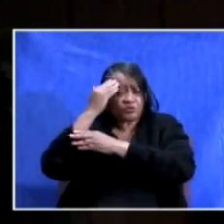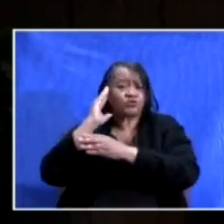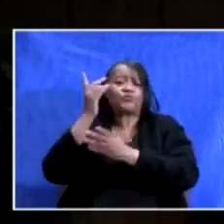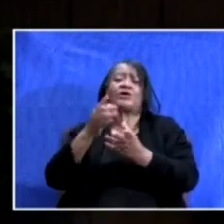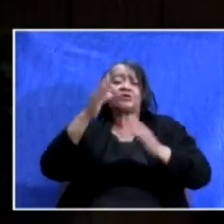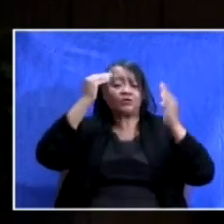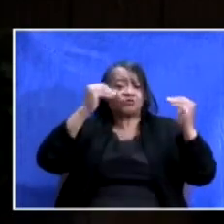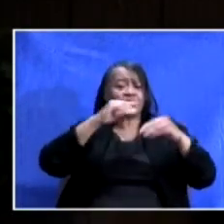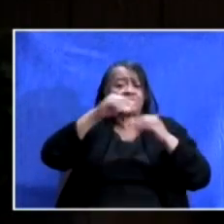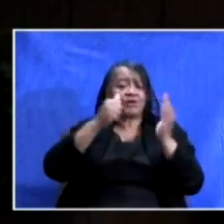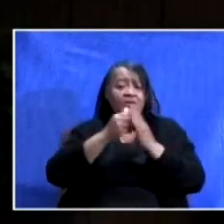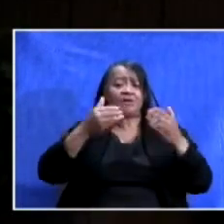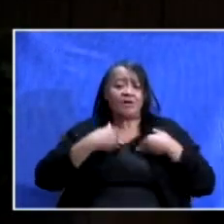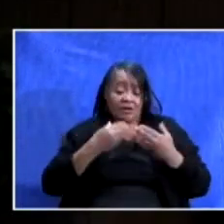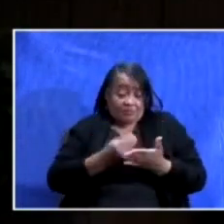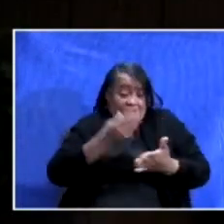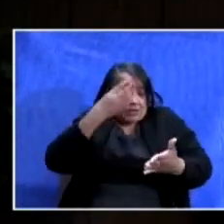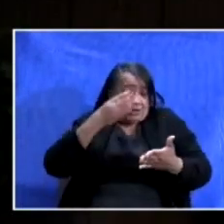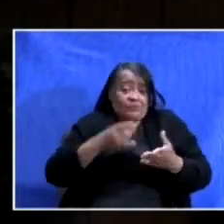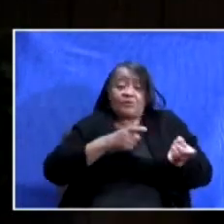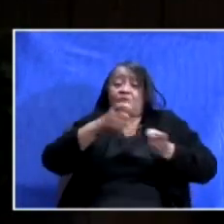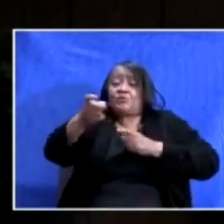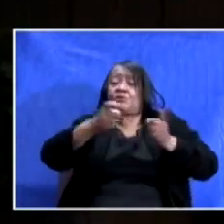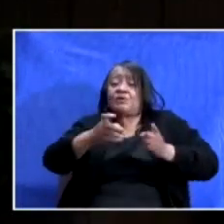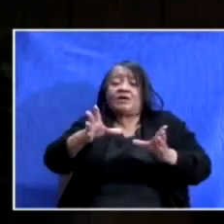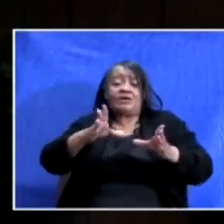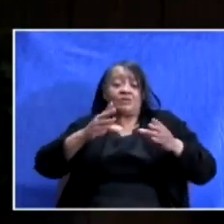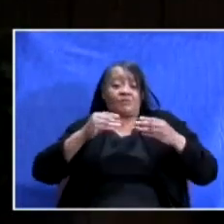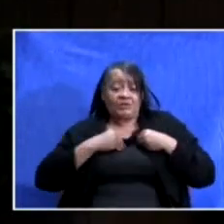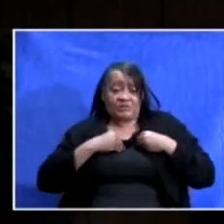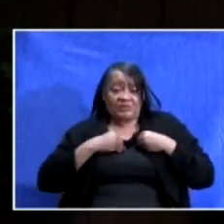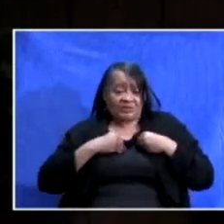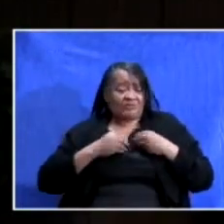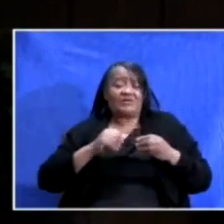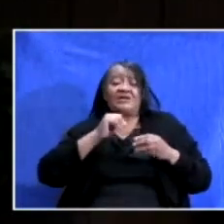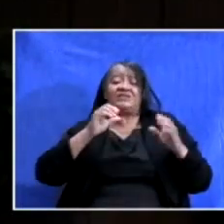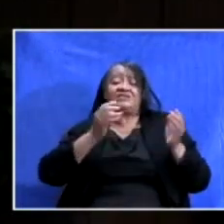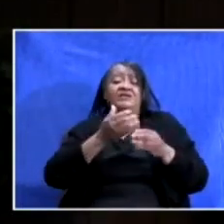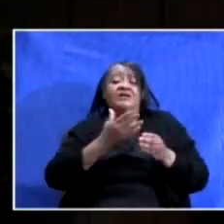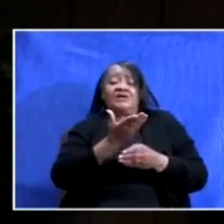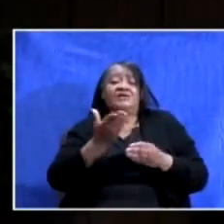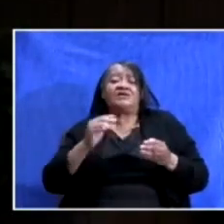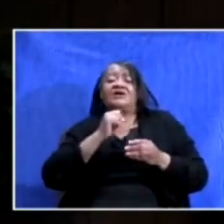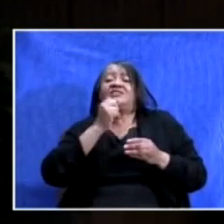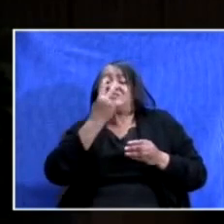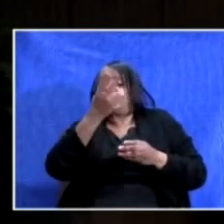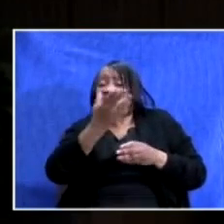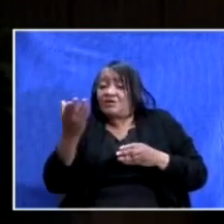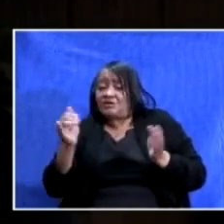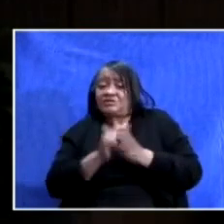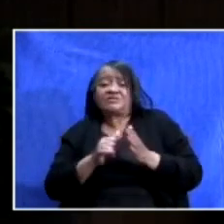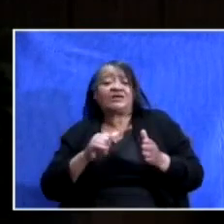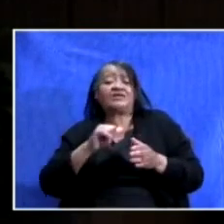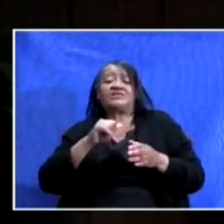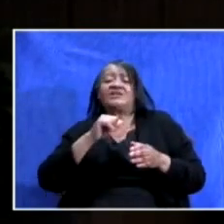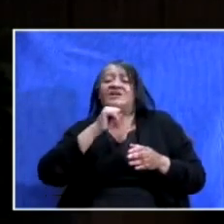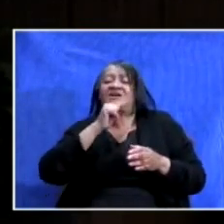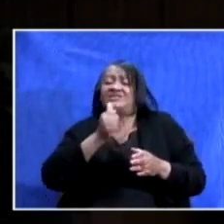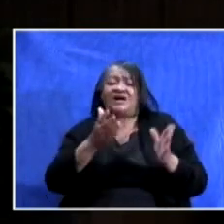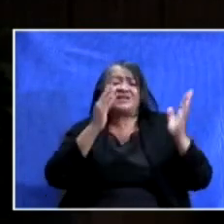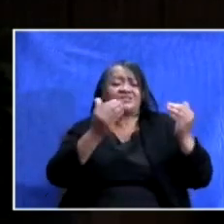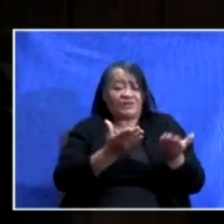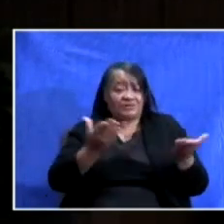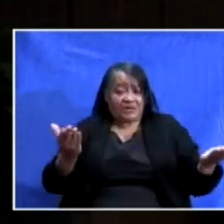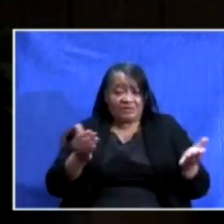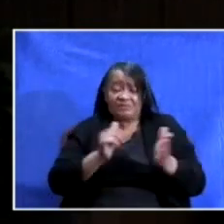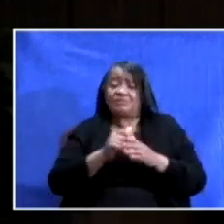going to expect. When you've got wealth, you can deal with the unseen things, the unexpected